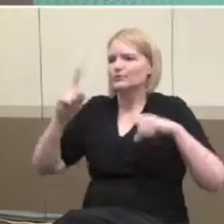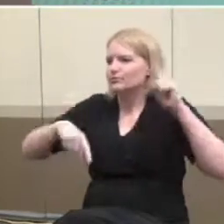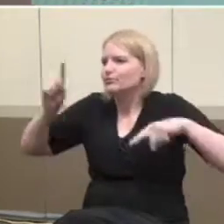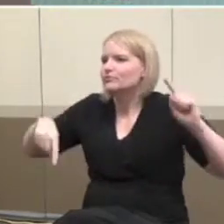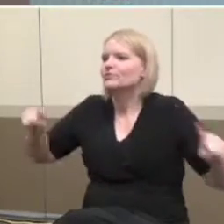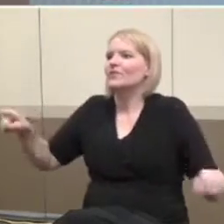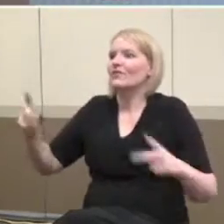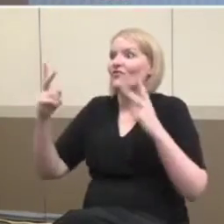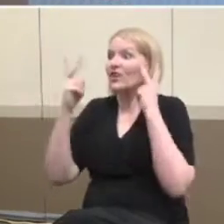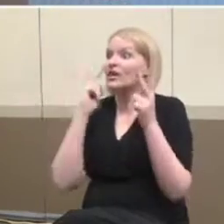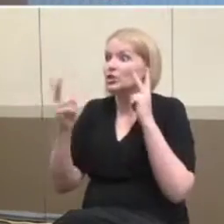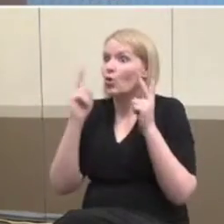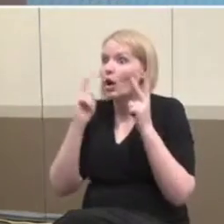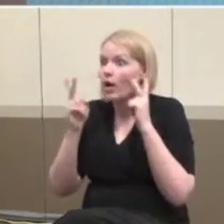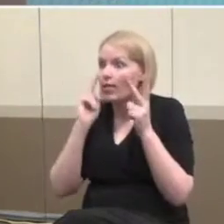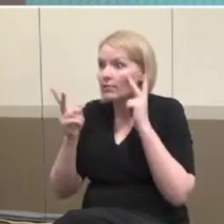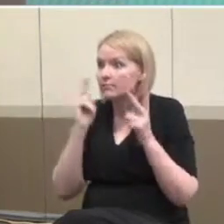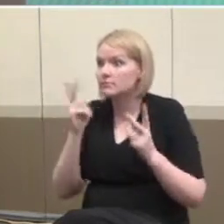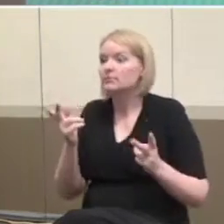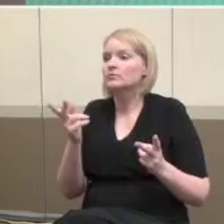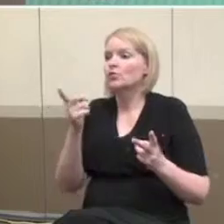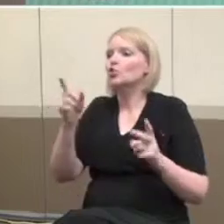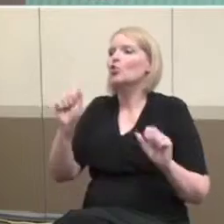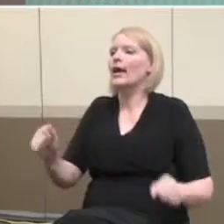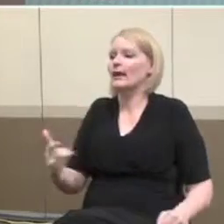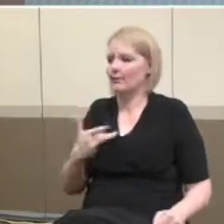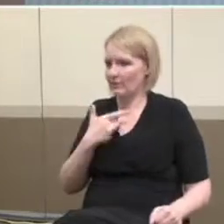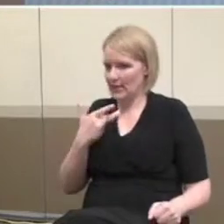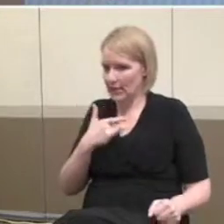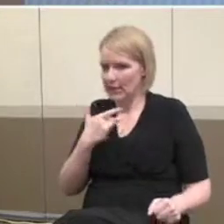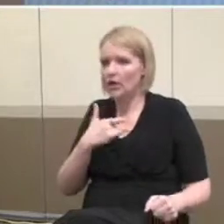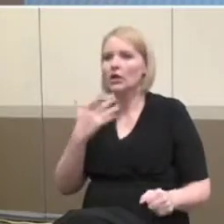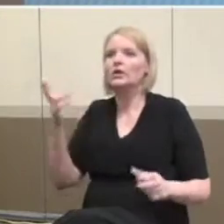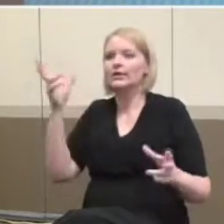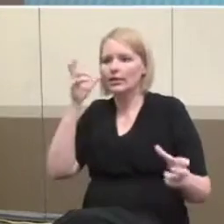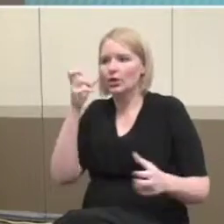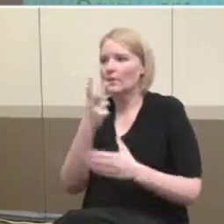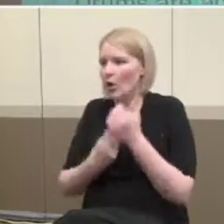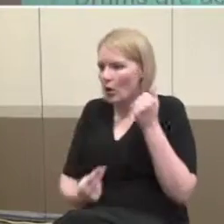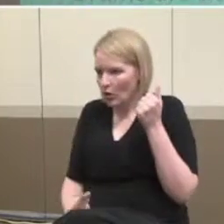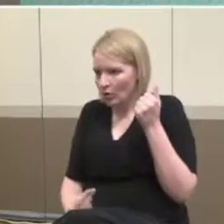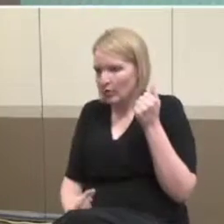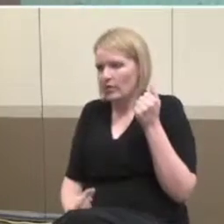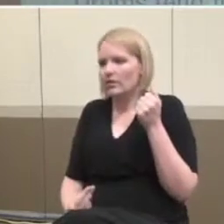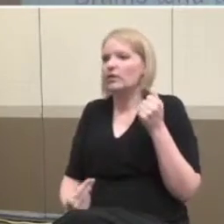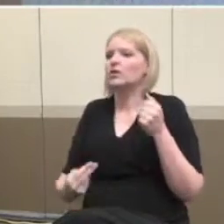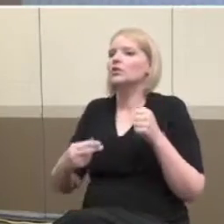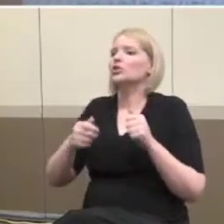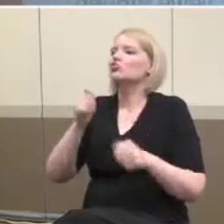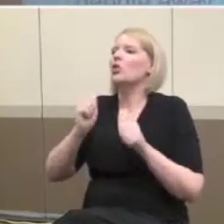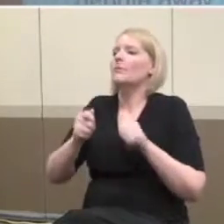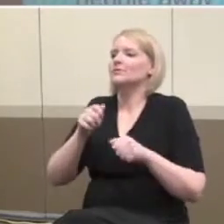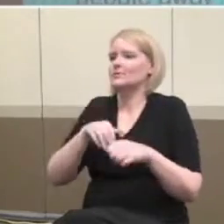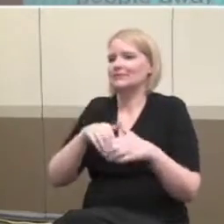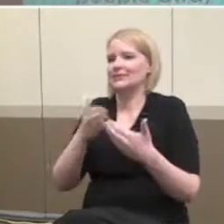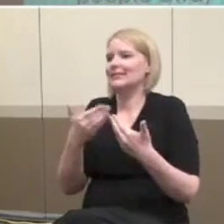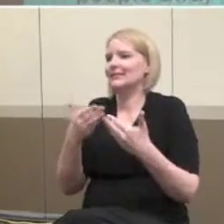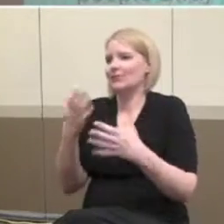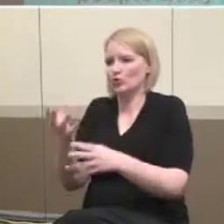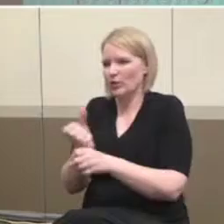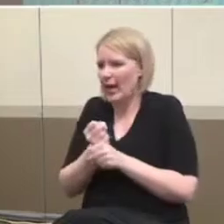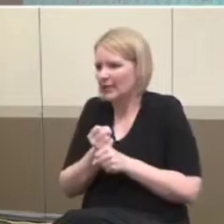is very visual. Drumming is something you can feel as well as hear. Drums are accessible to most